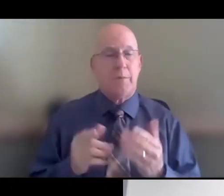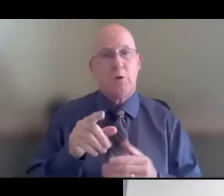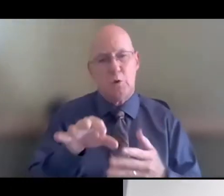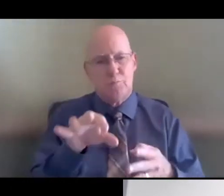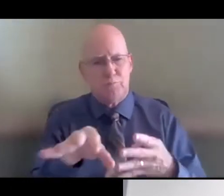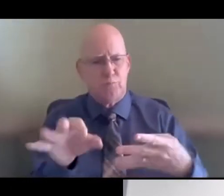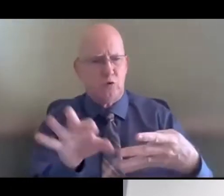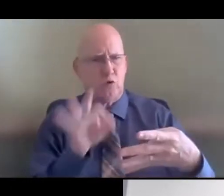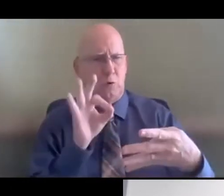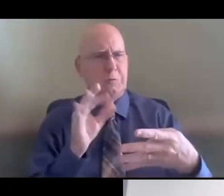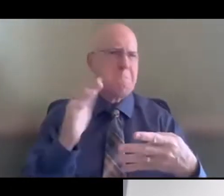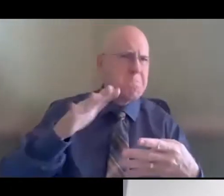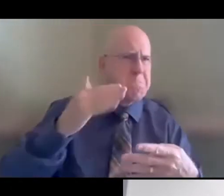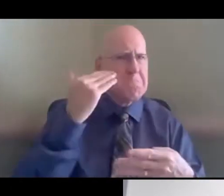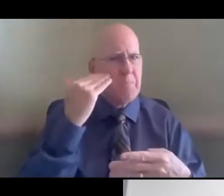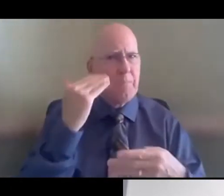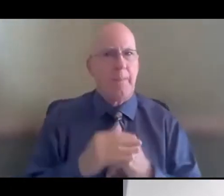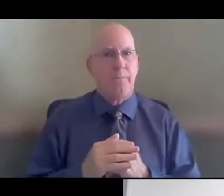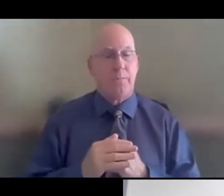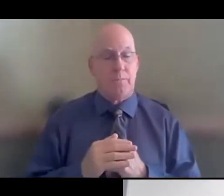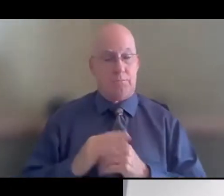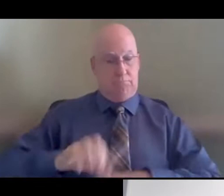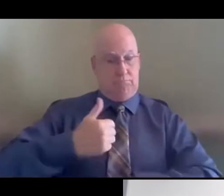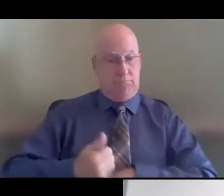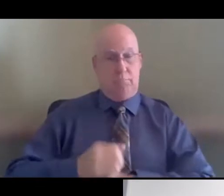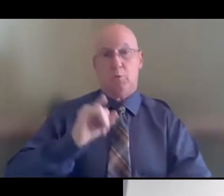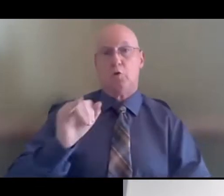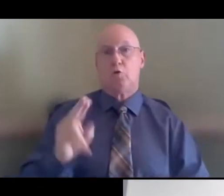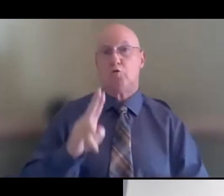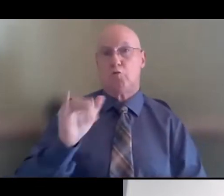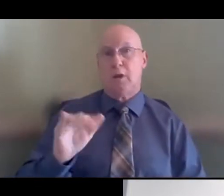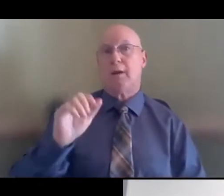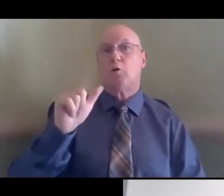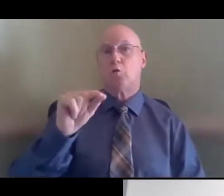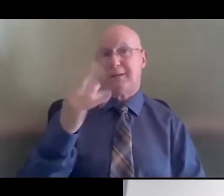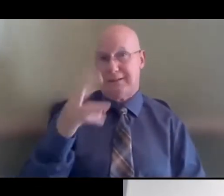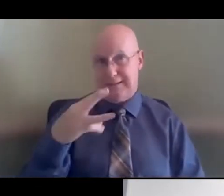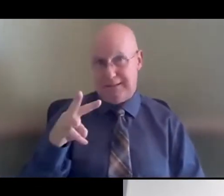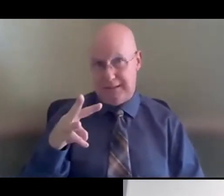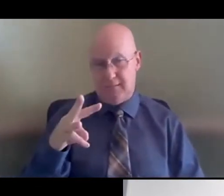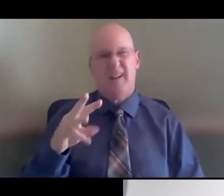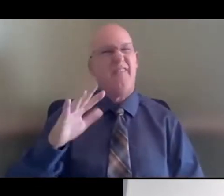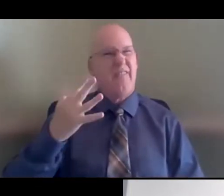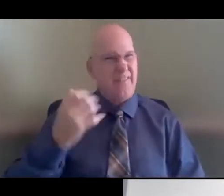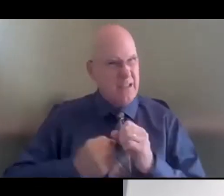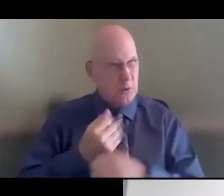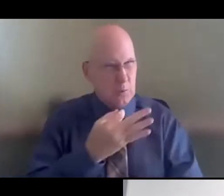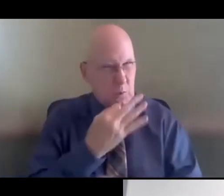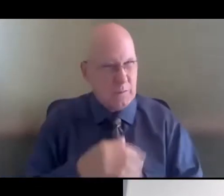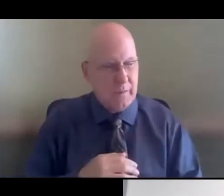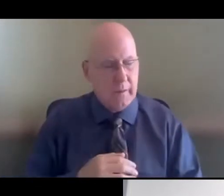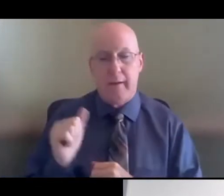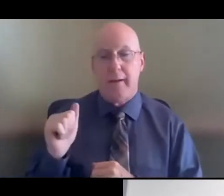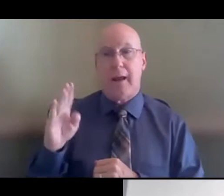familiar, since our official launch in July of 2016, we're coming up on our 5th birthday. ABLE United has provided thousands